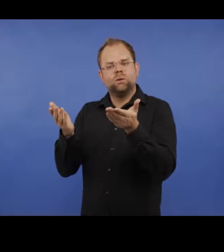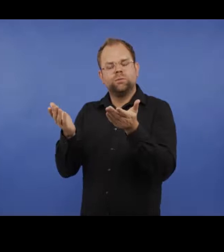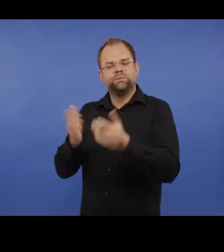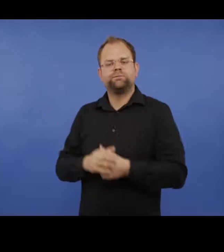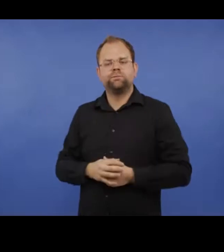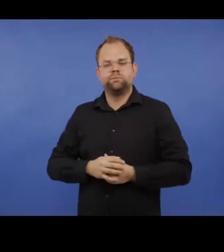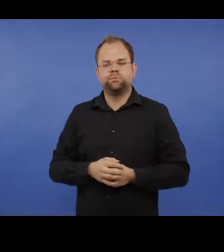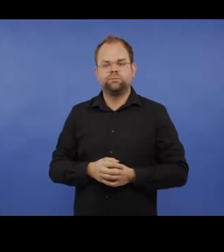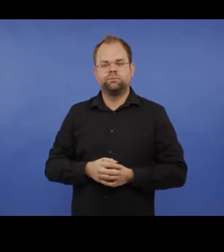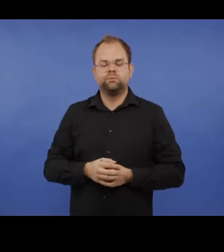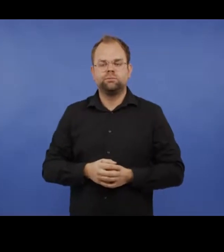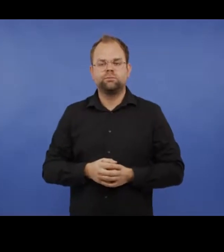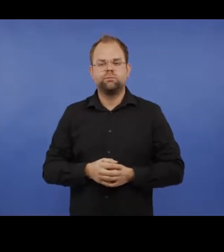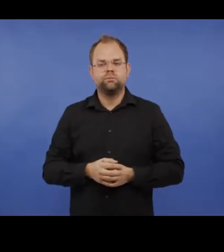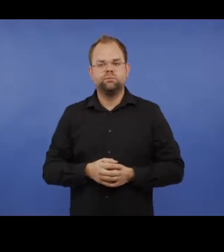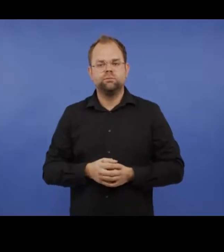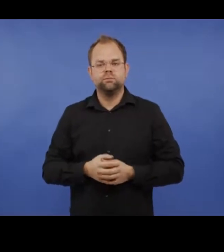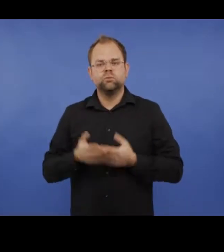of emergencies.